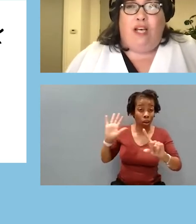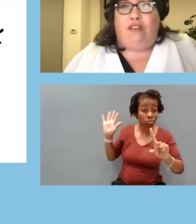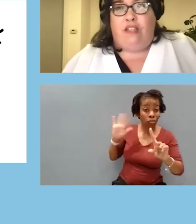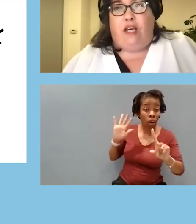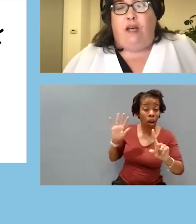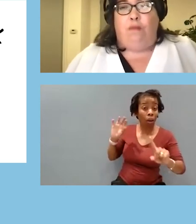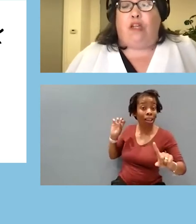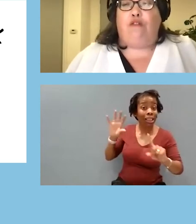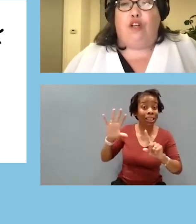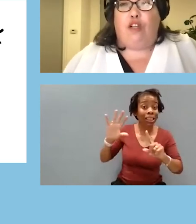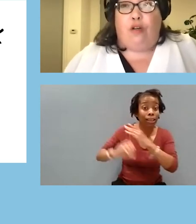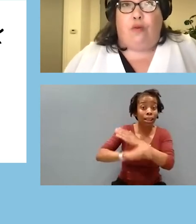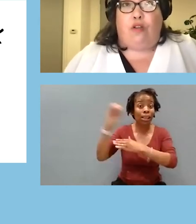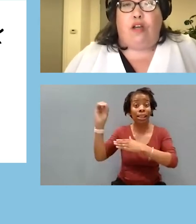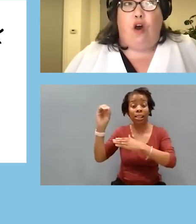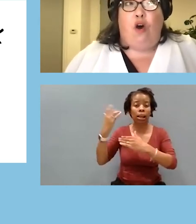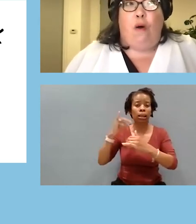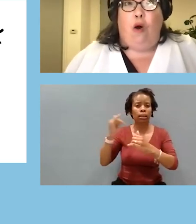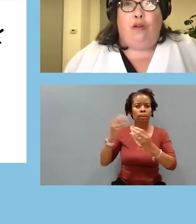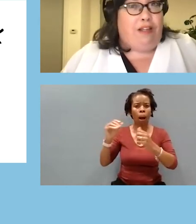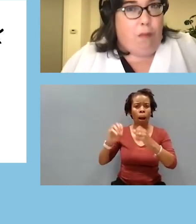often wearing different clothes,